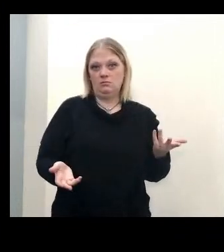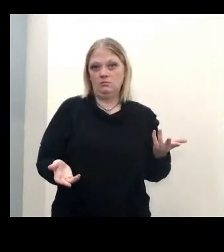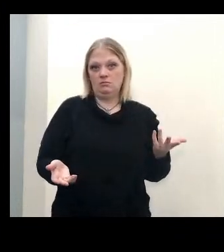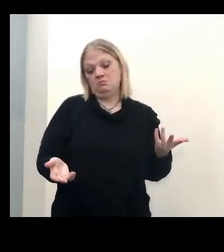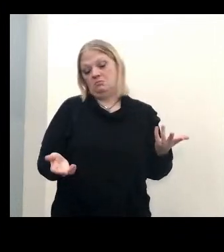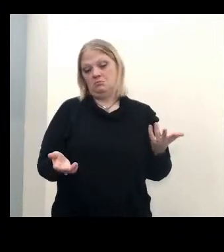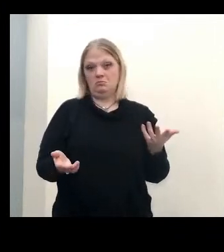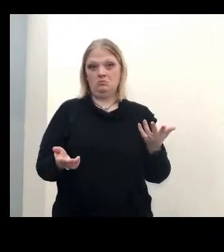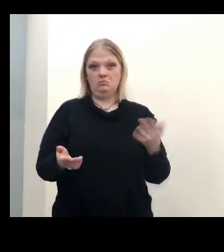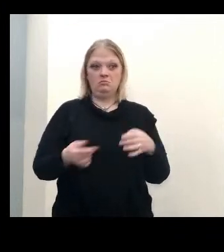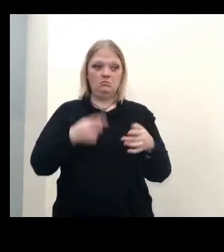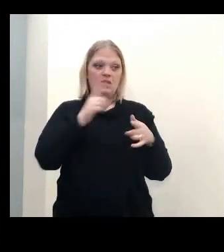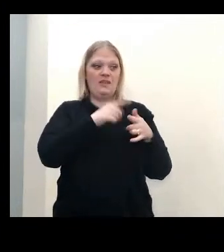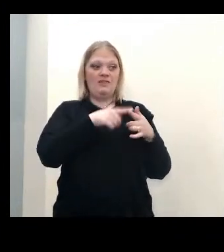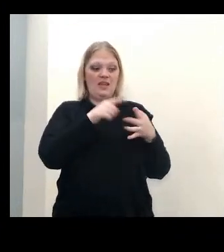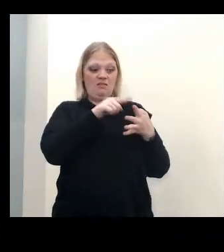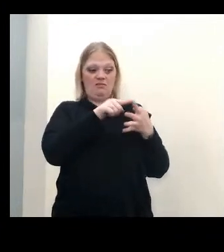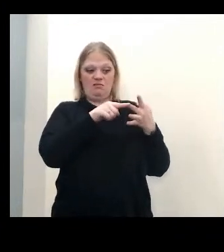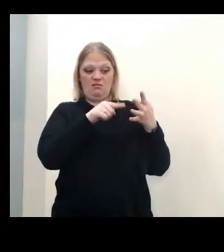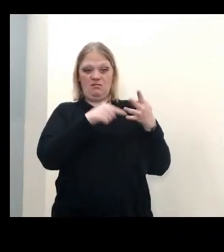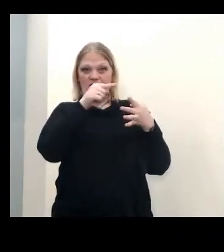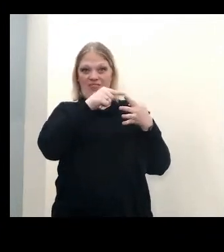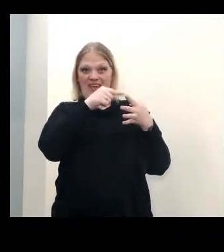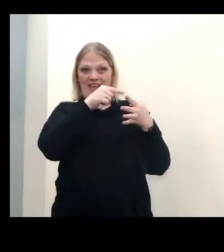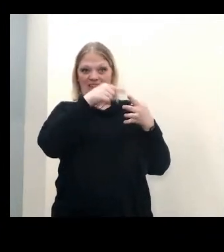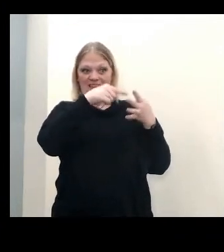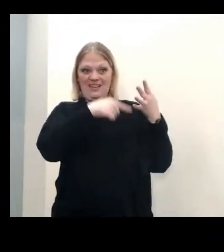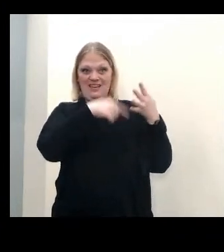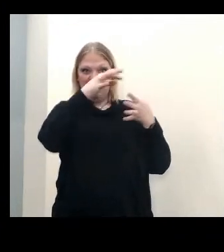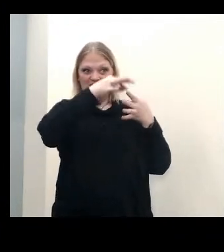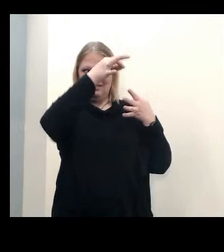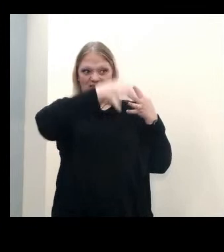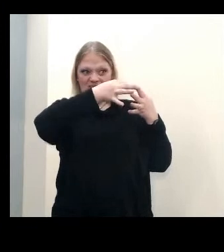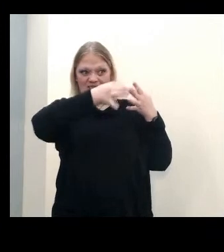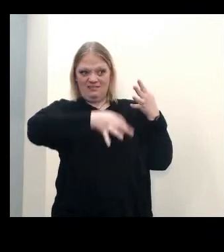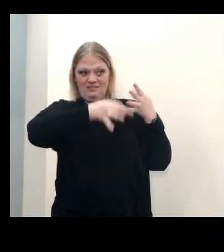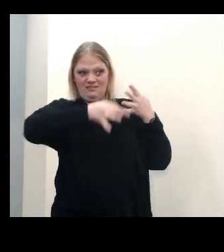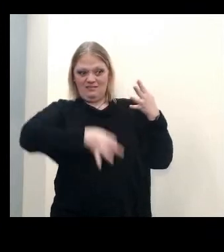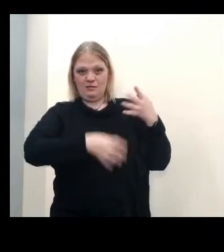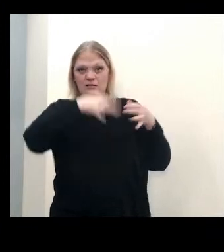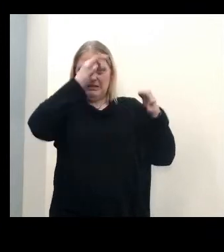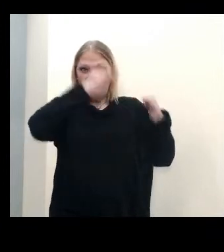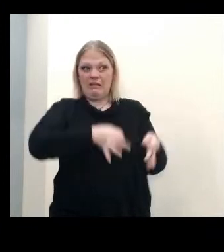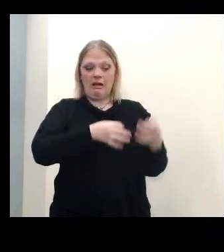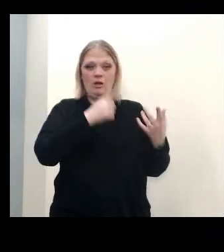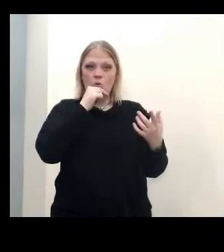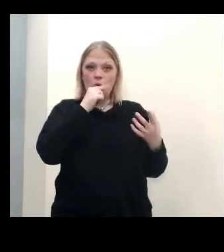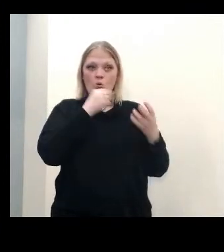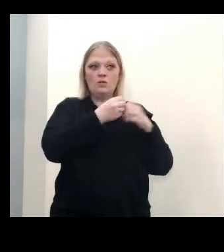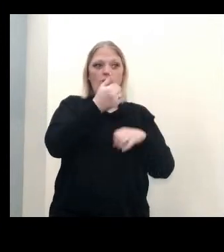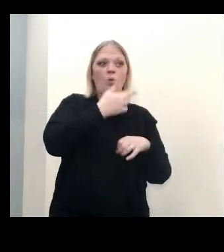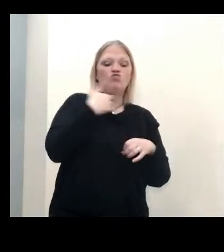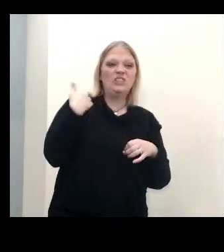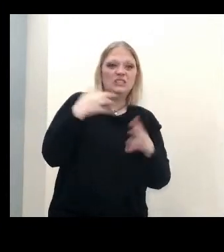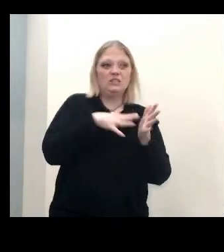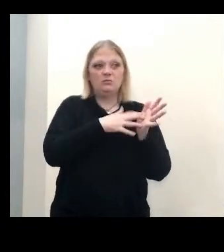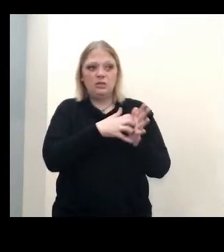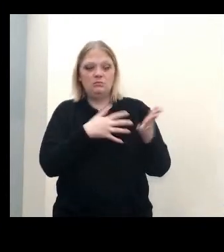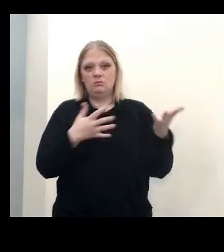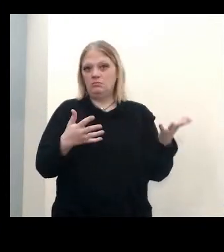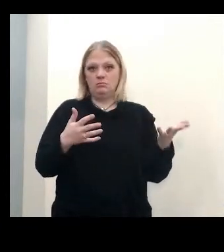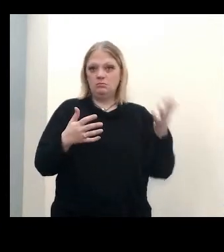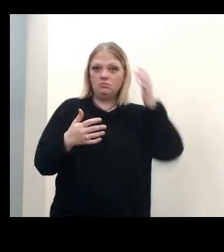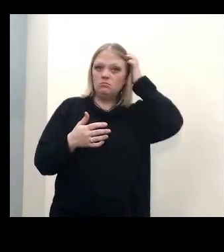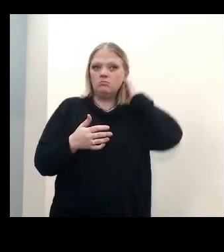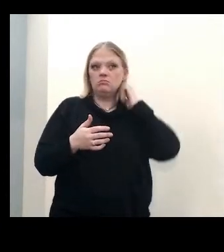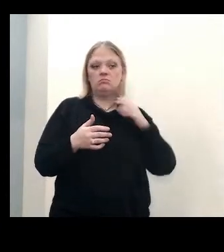And then it's for them to identify with their practitioners who are the most at risk, inpatients and outpatients. Not every inpatient is going to be